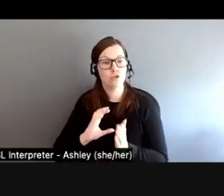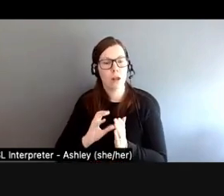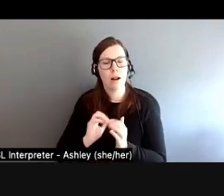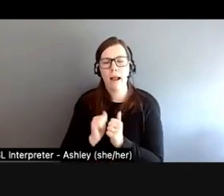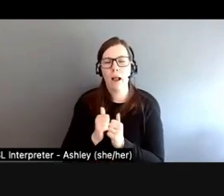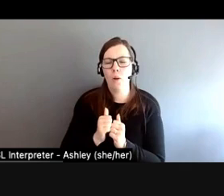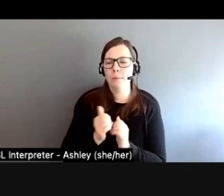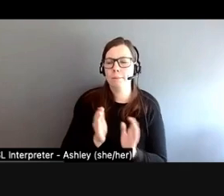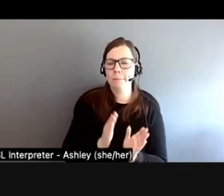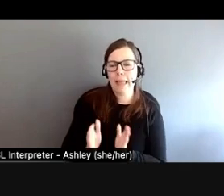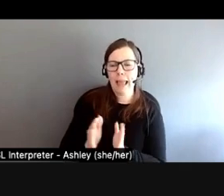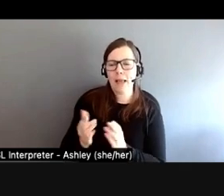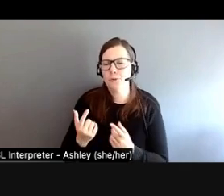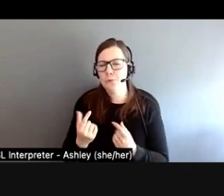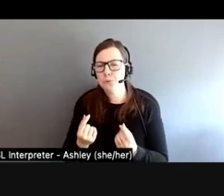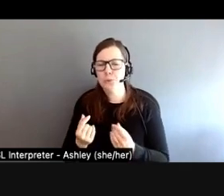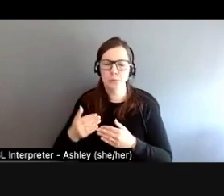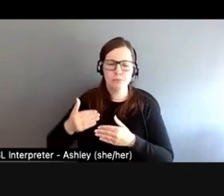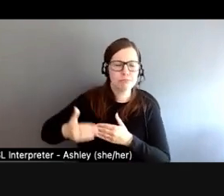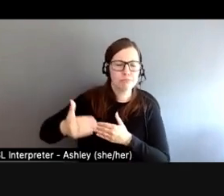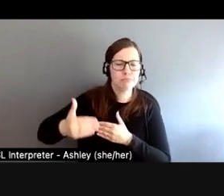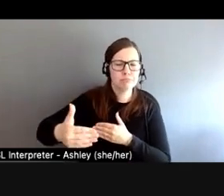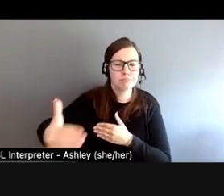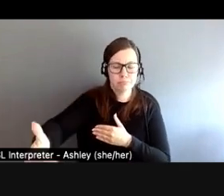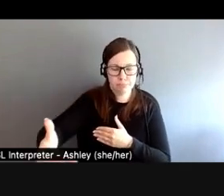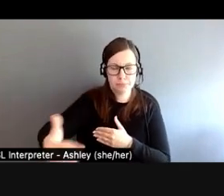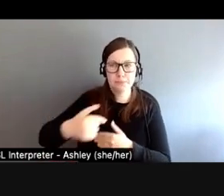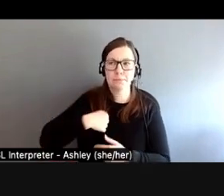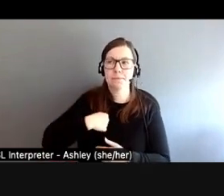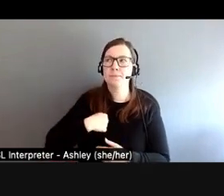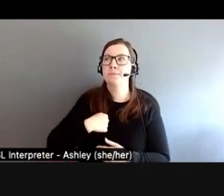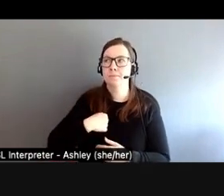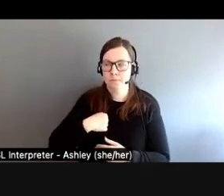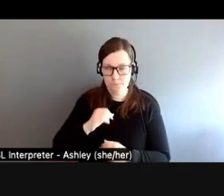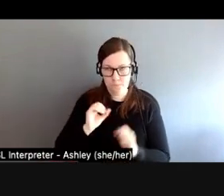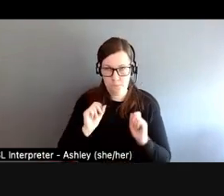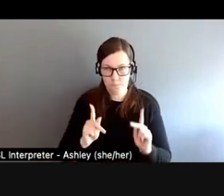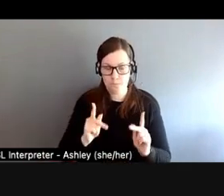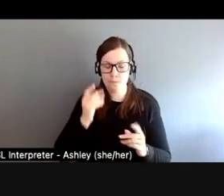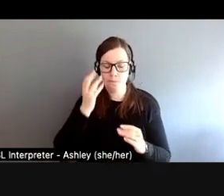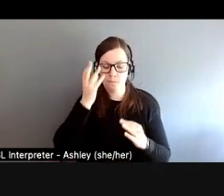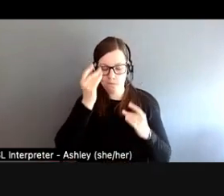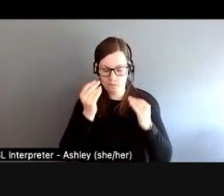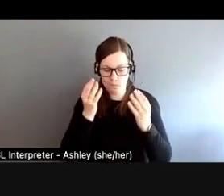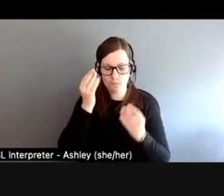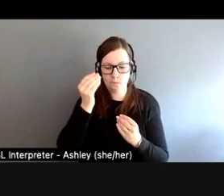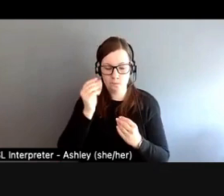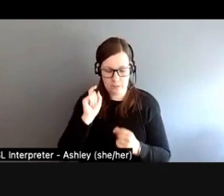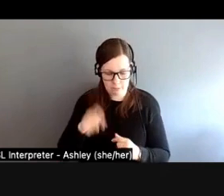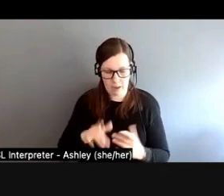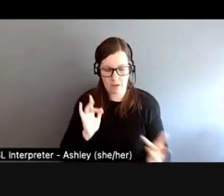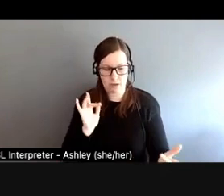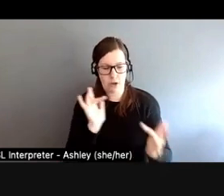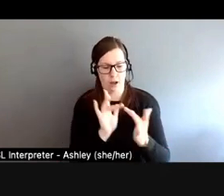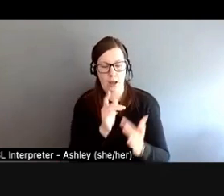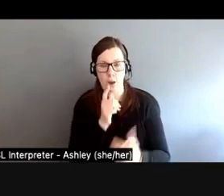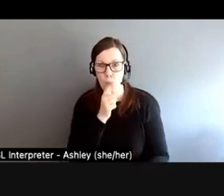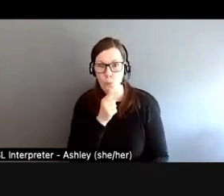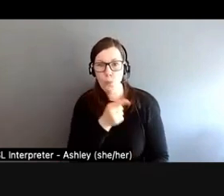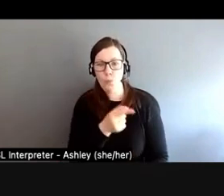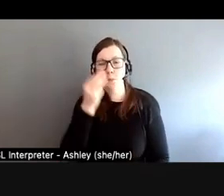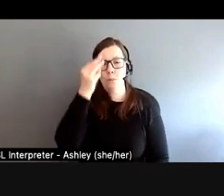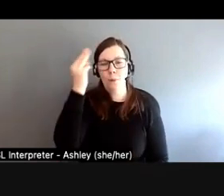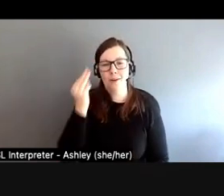I was really brainstorming and thinking, okay, I have to contact with Monica and ask her